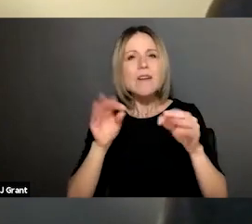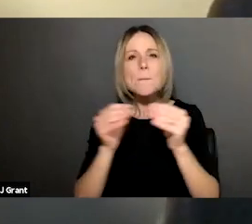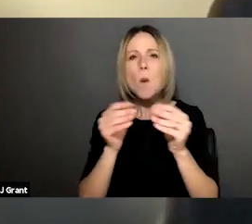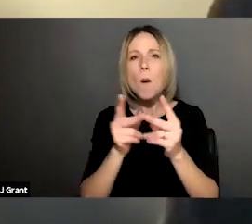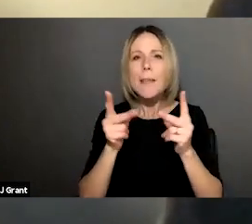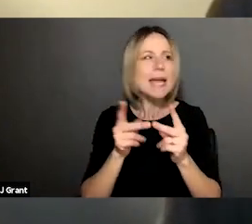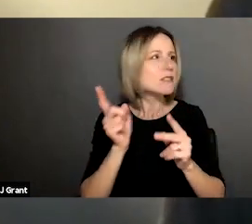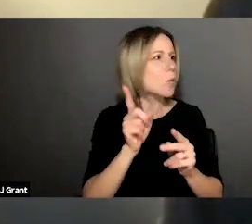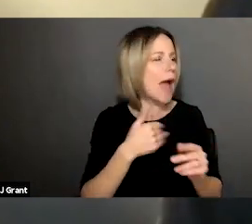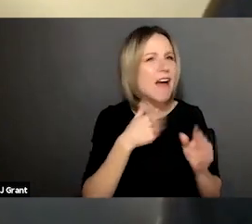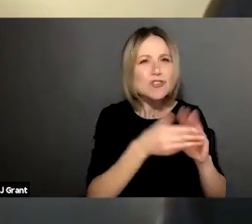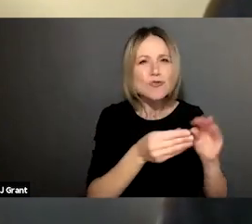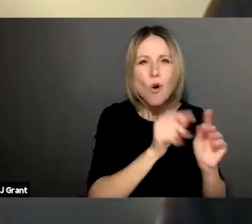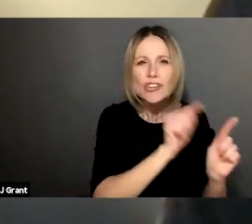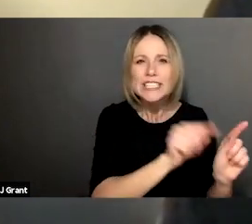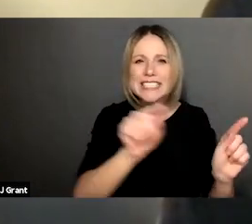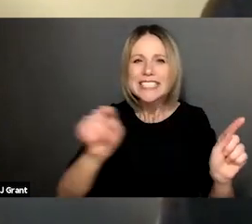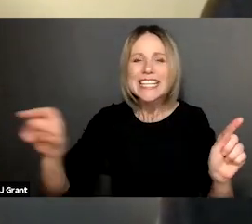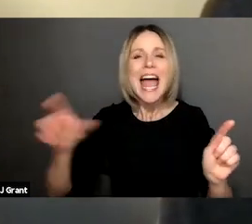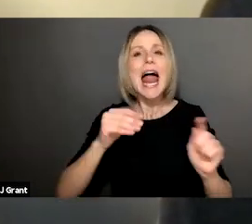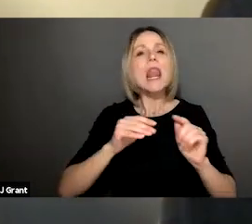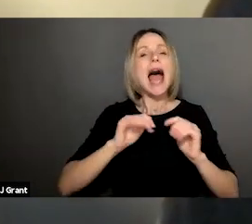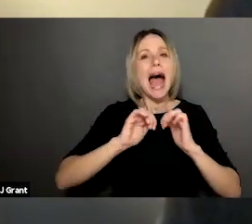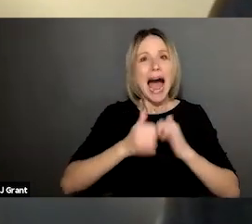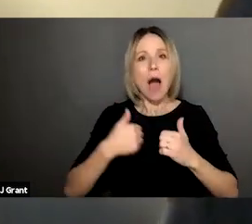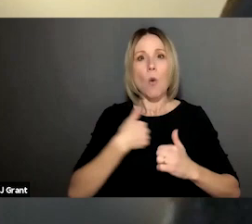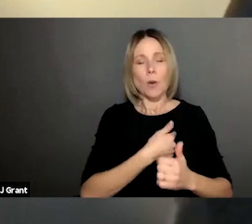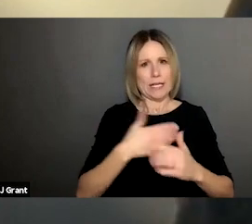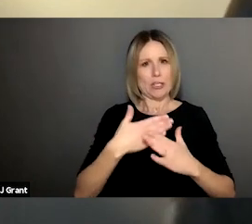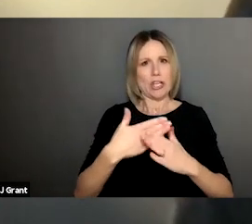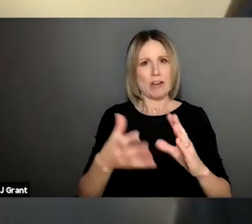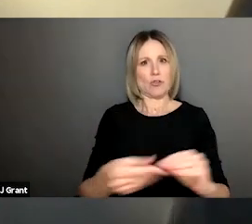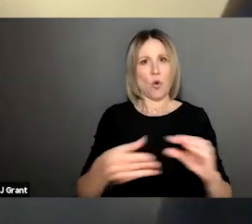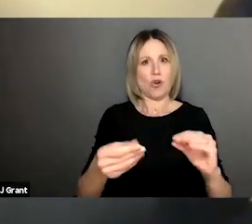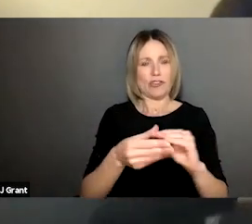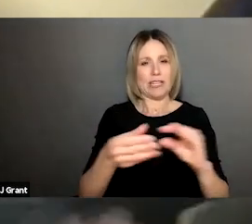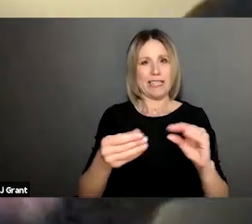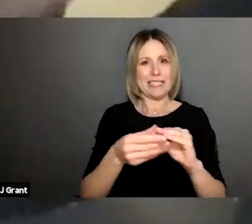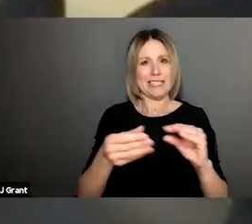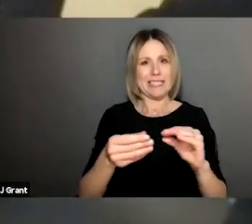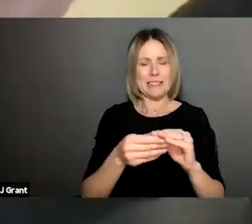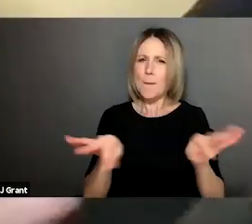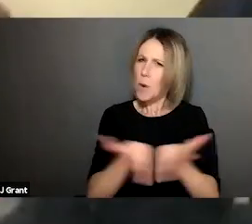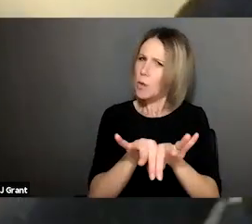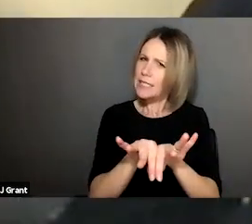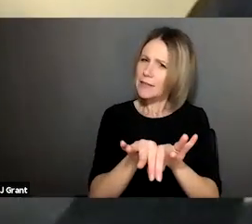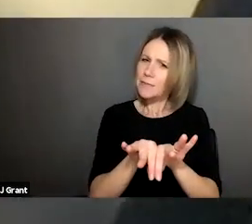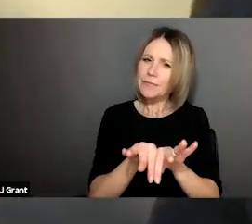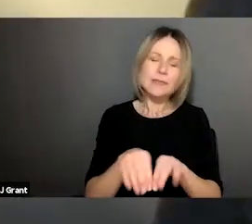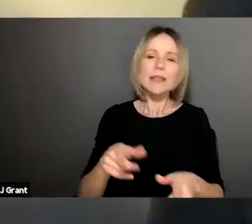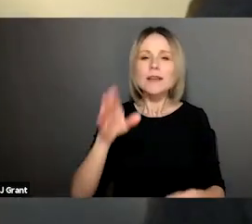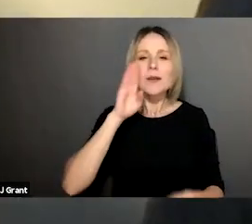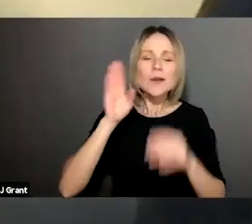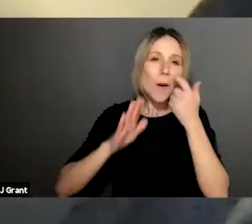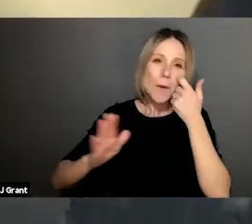think there was a long period of time at the Times when, you know, Johnny Apple, the